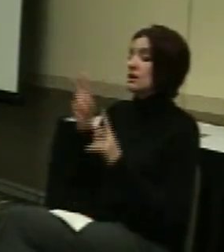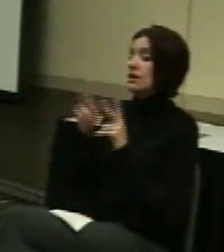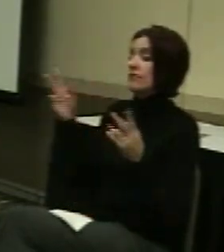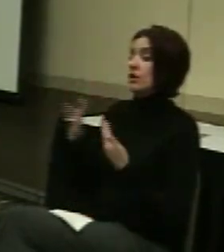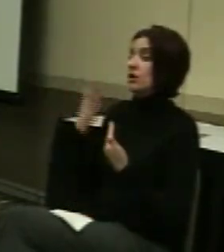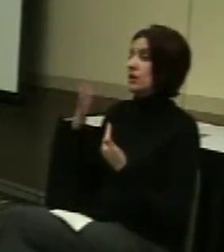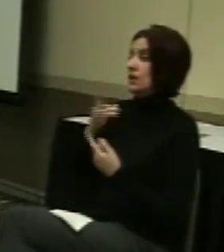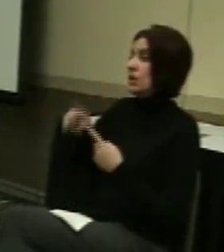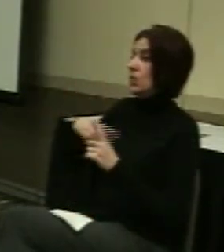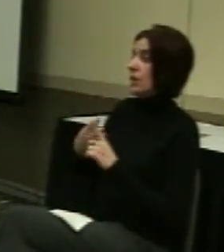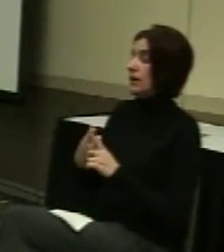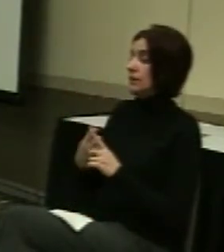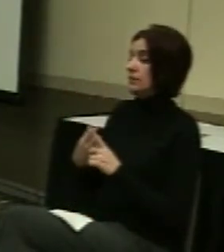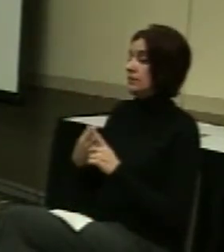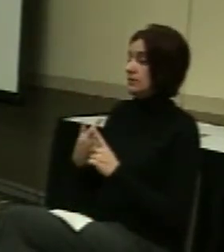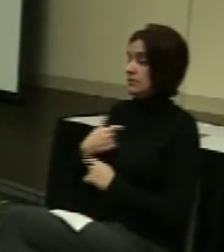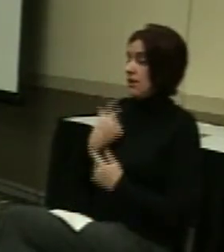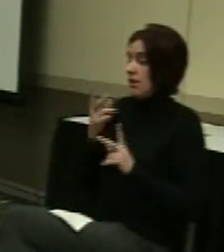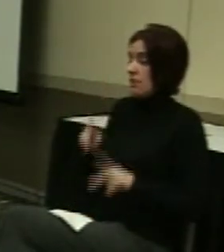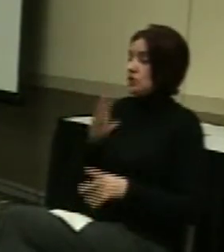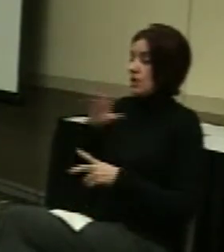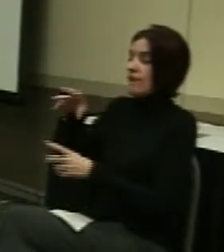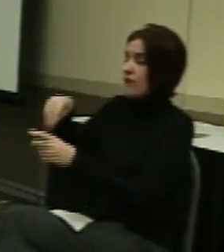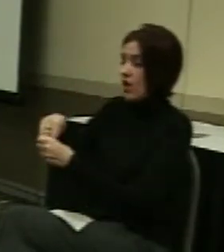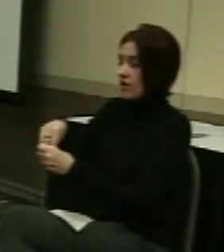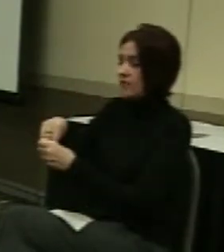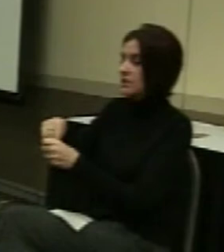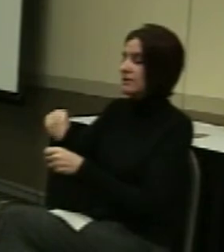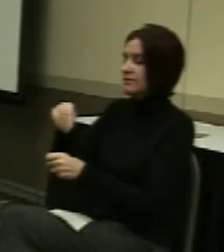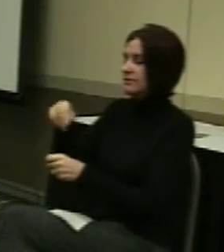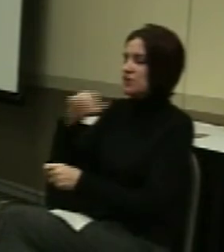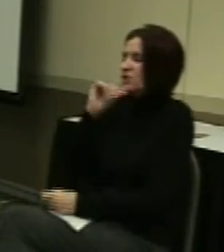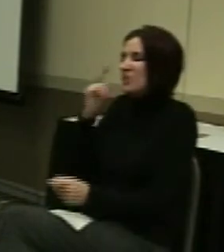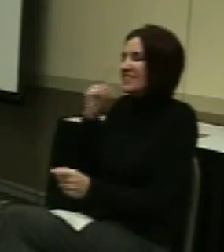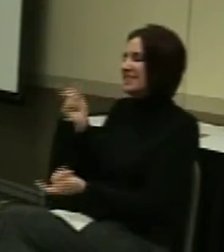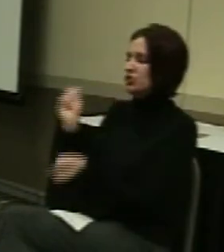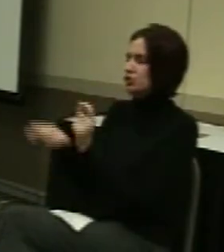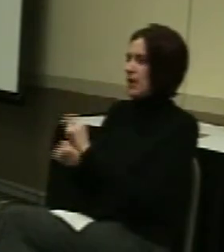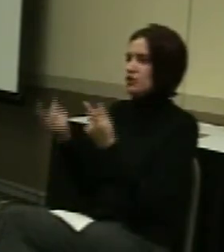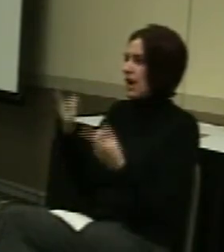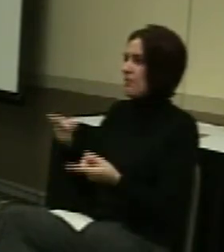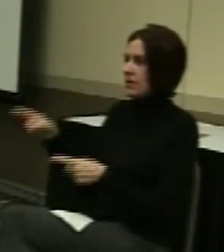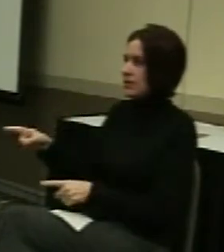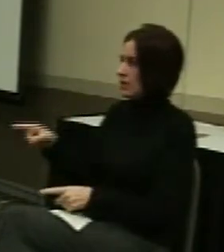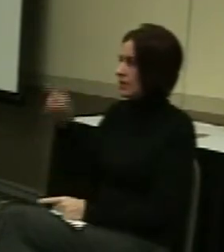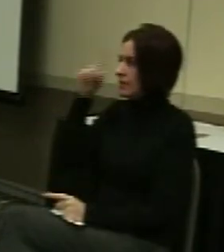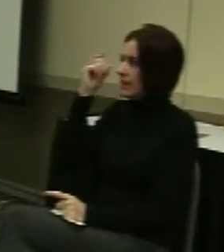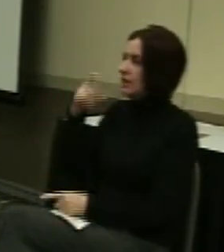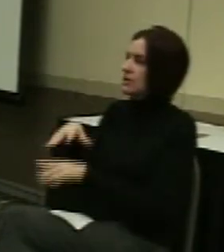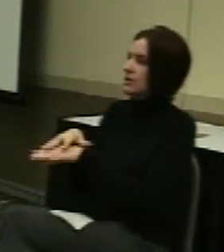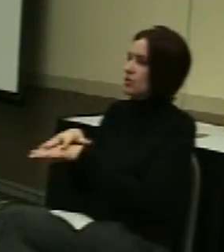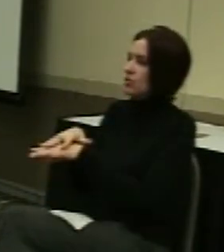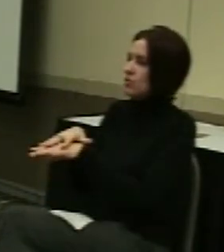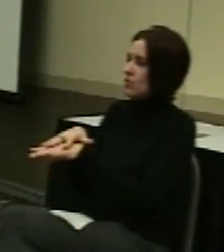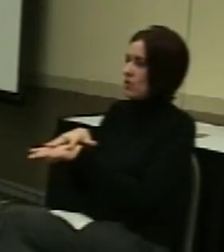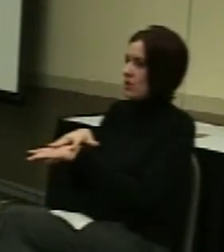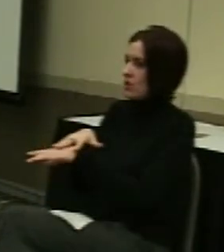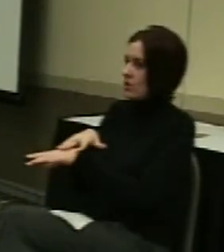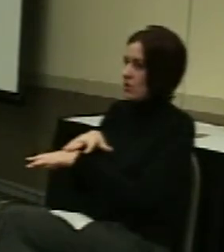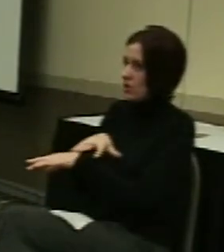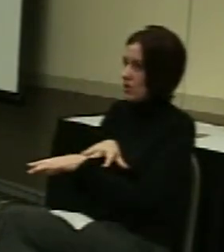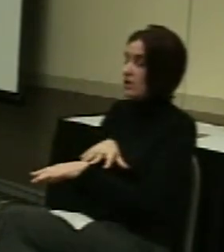that's involved in this that you don't see change as happening because it's so gradual sometimes, and data